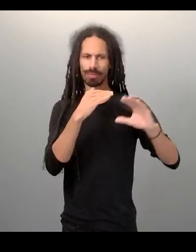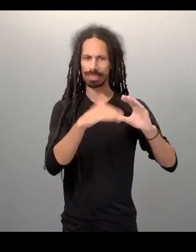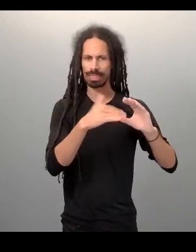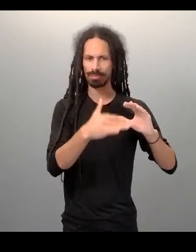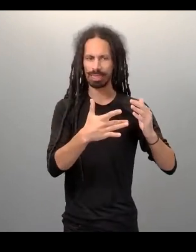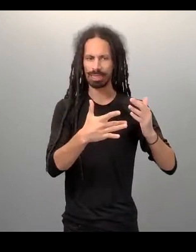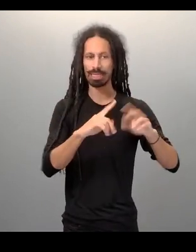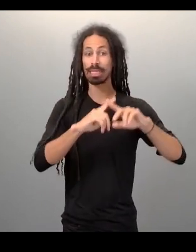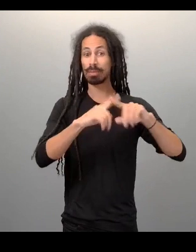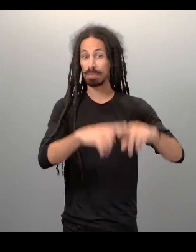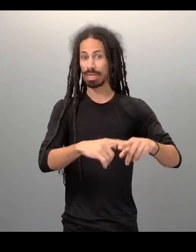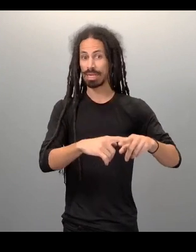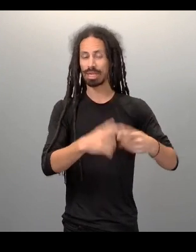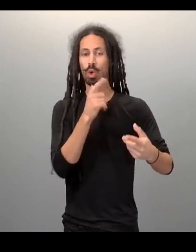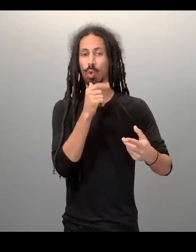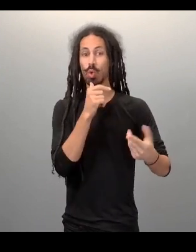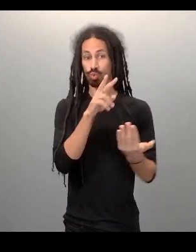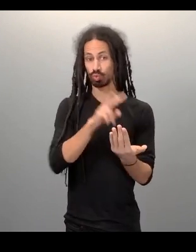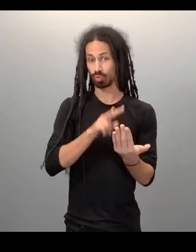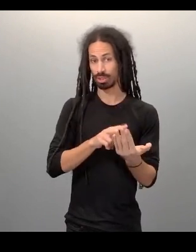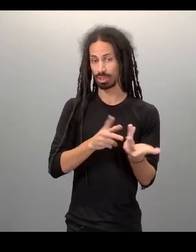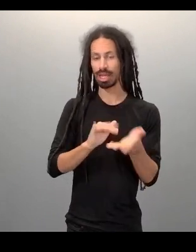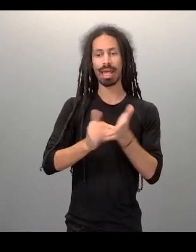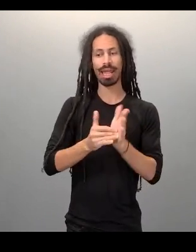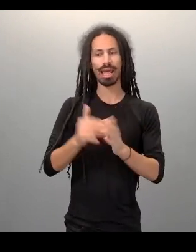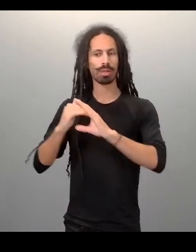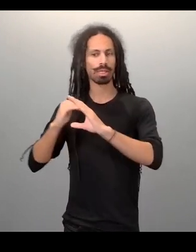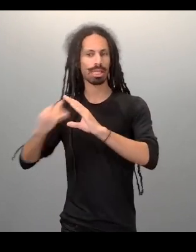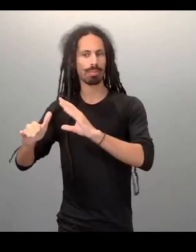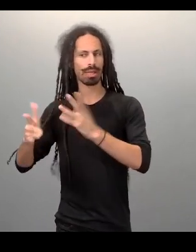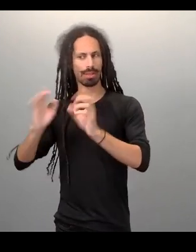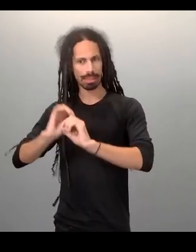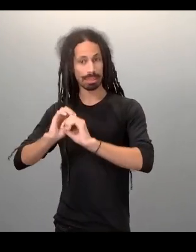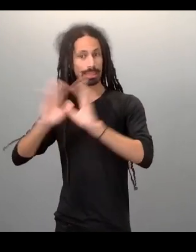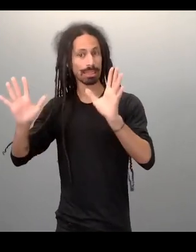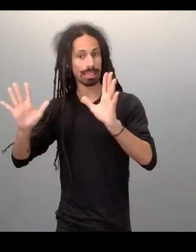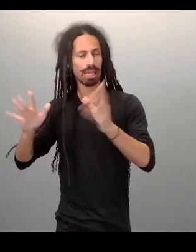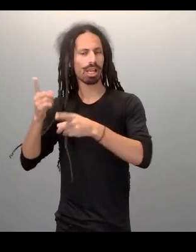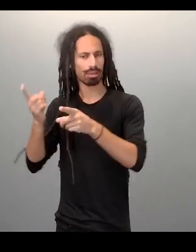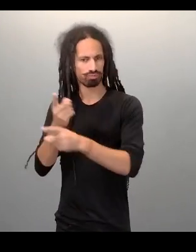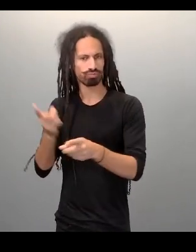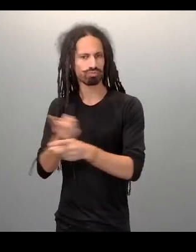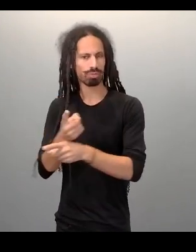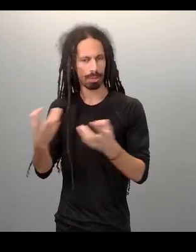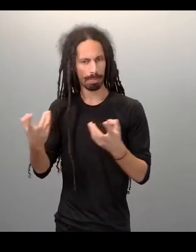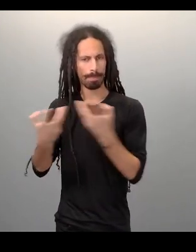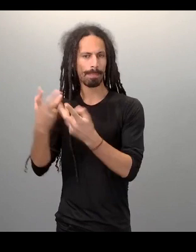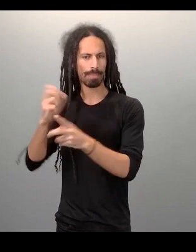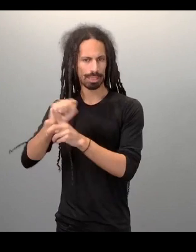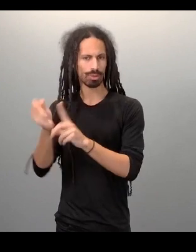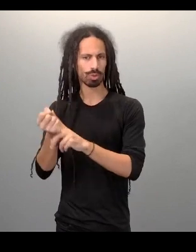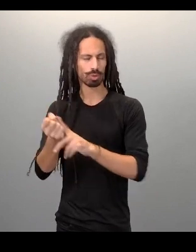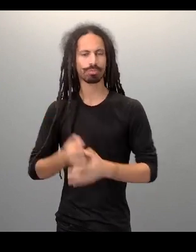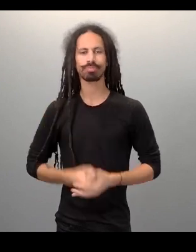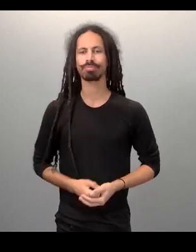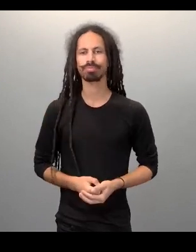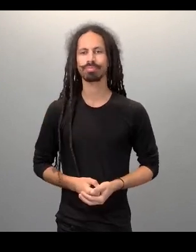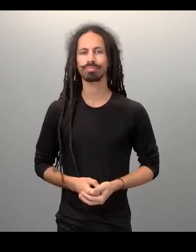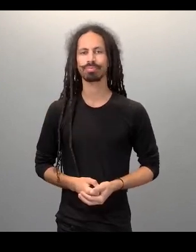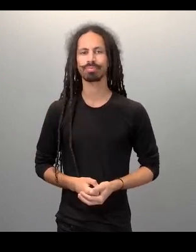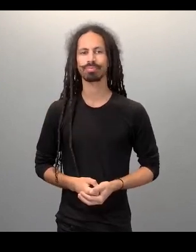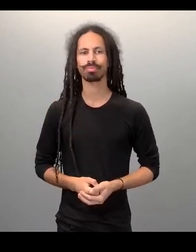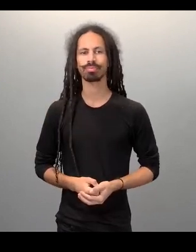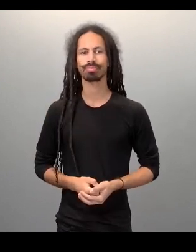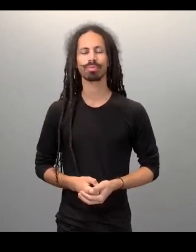audience and how to deliver a message that's clear and appropriate. So just a quick run through of